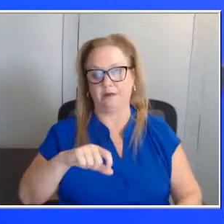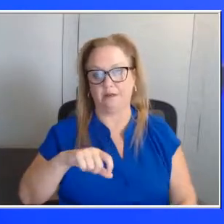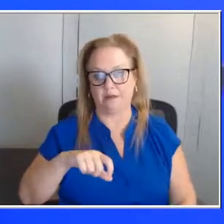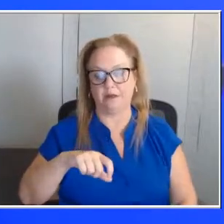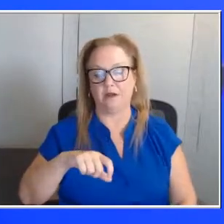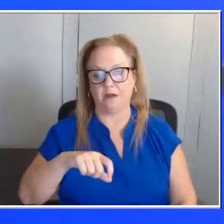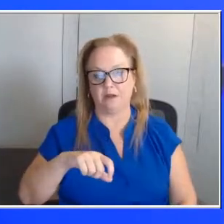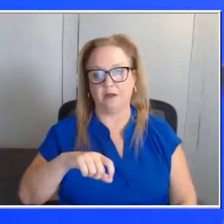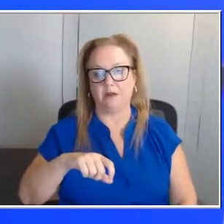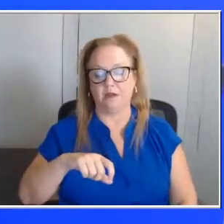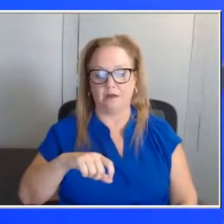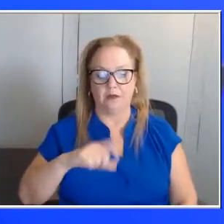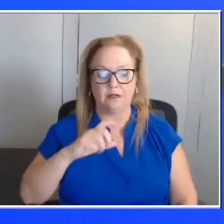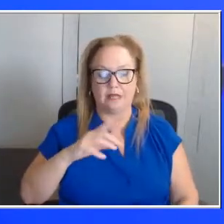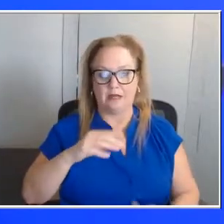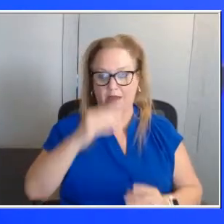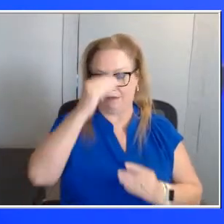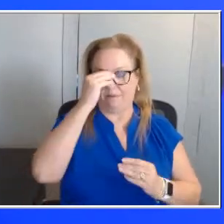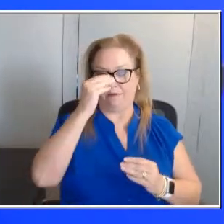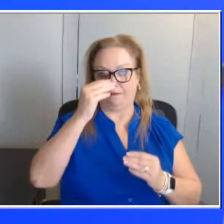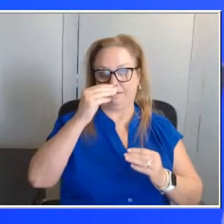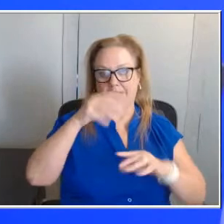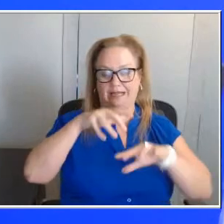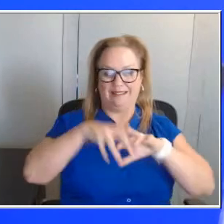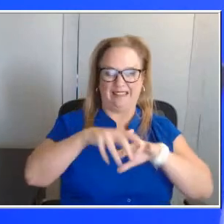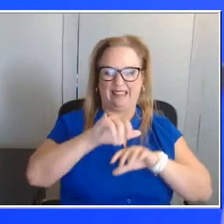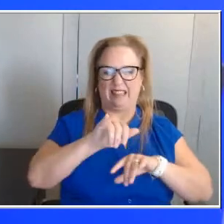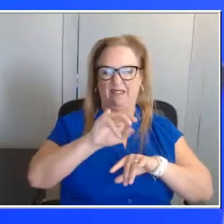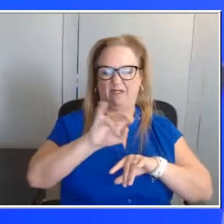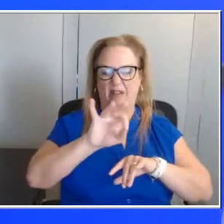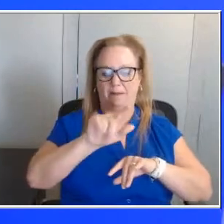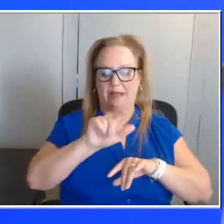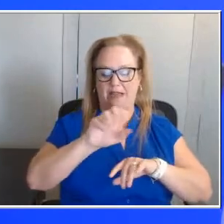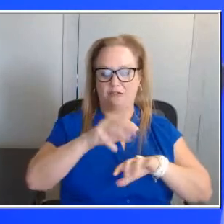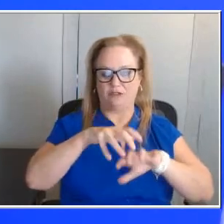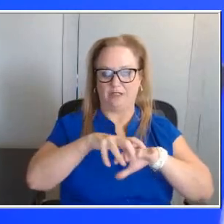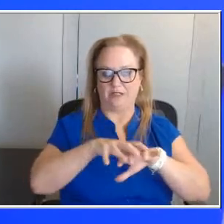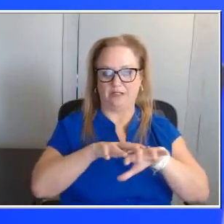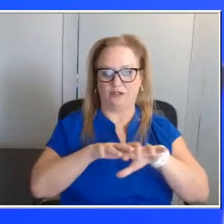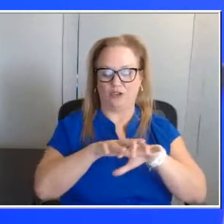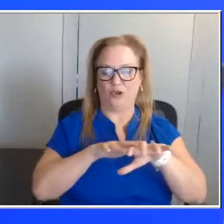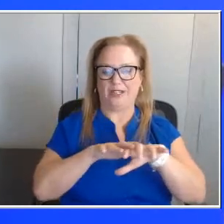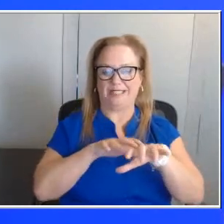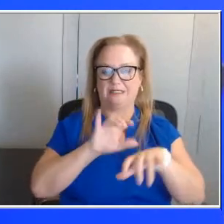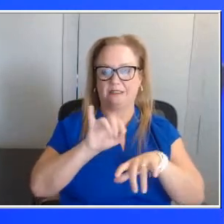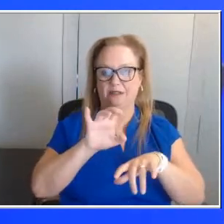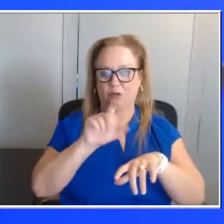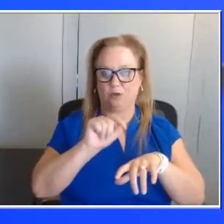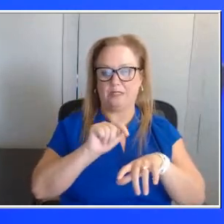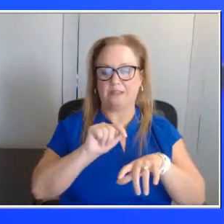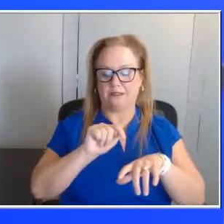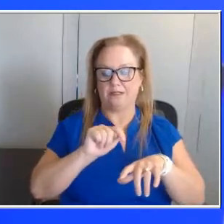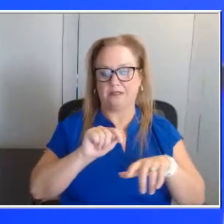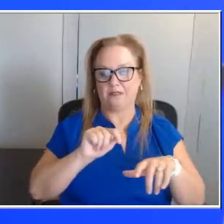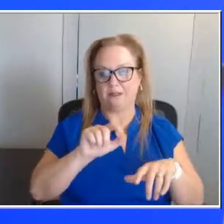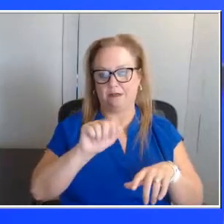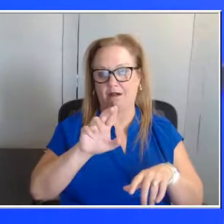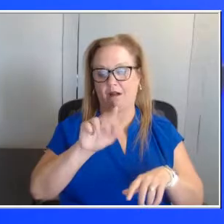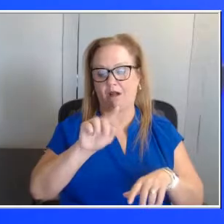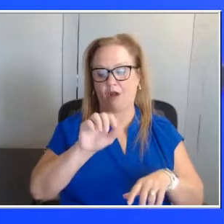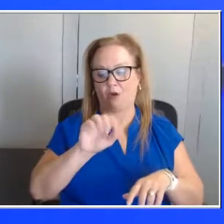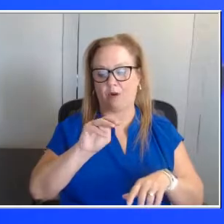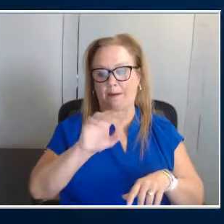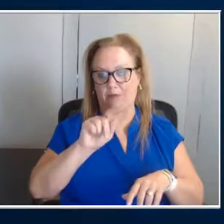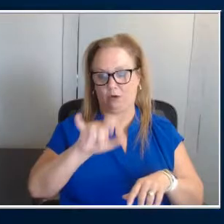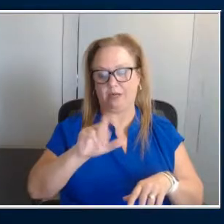that inflammation is settling in certain people's joints, maybe a little bit of autoimmunity involved with that potentially, but yeah, we've certainly been seeing